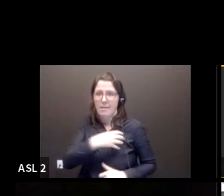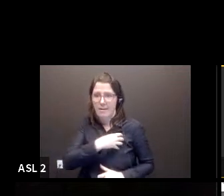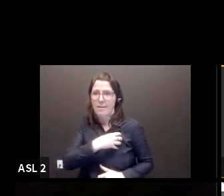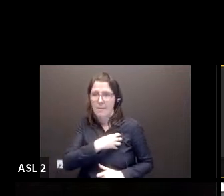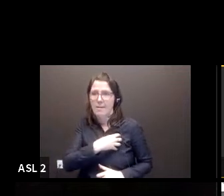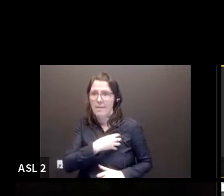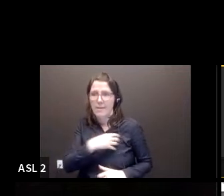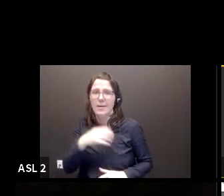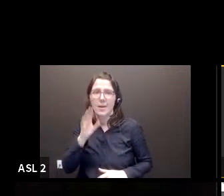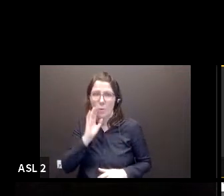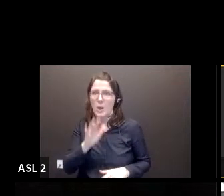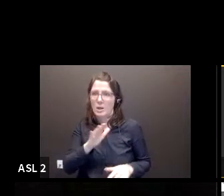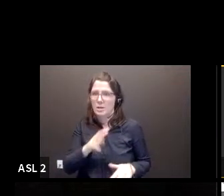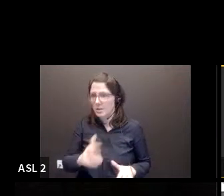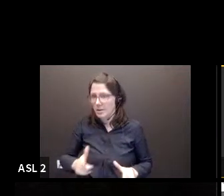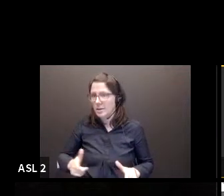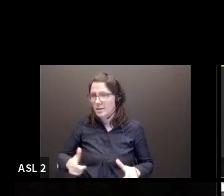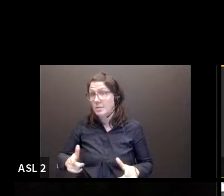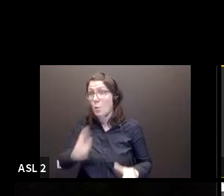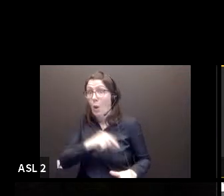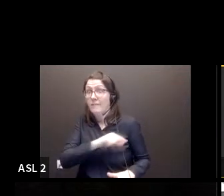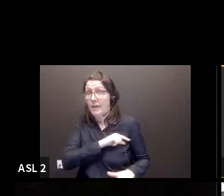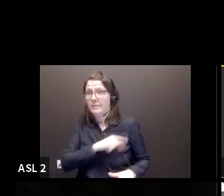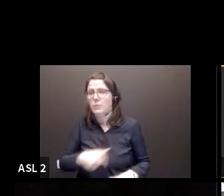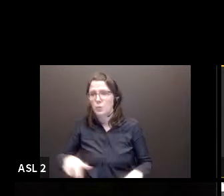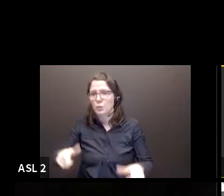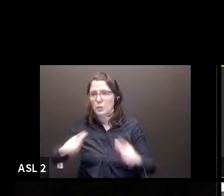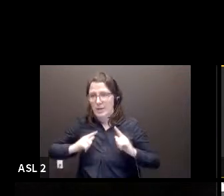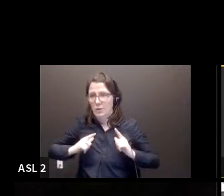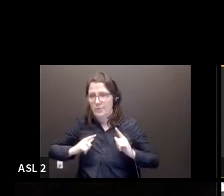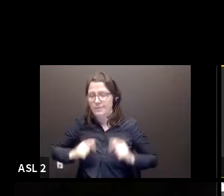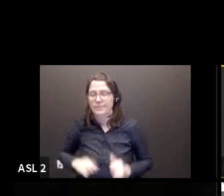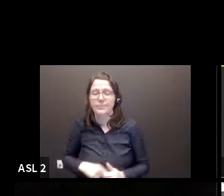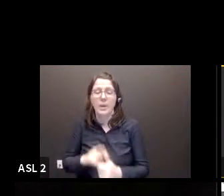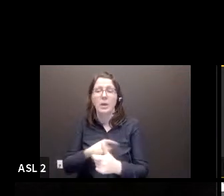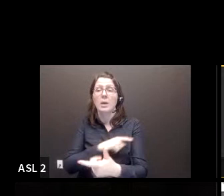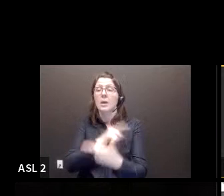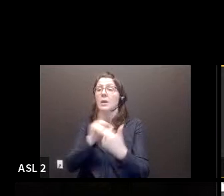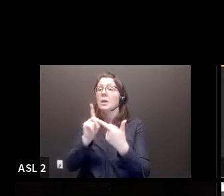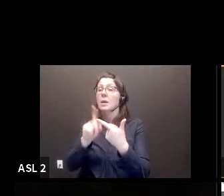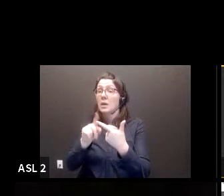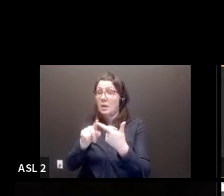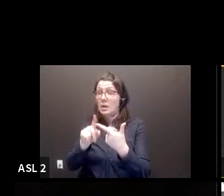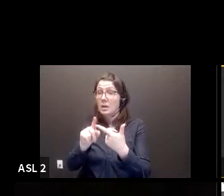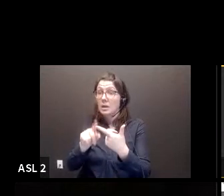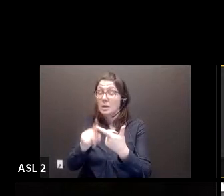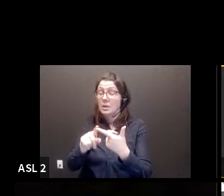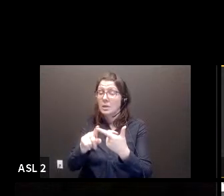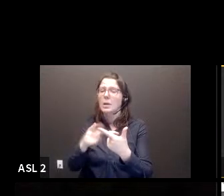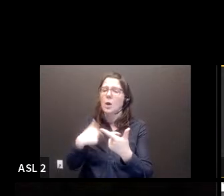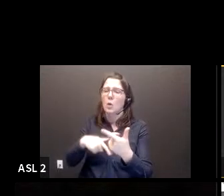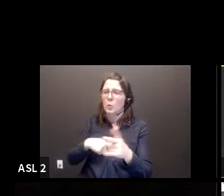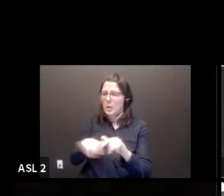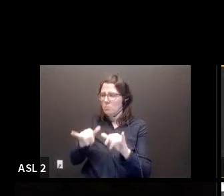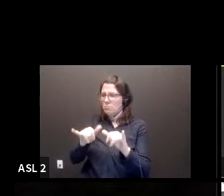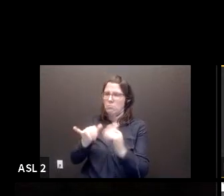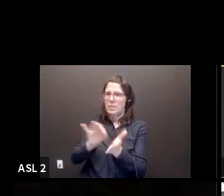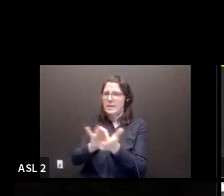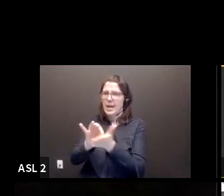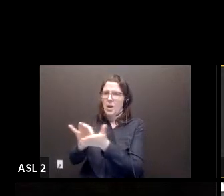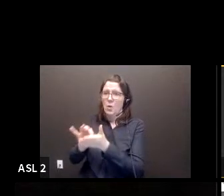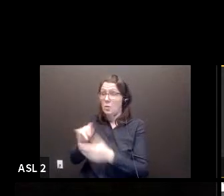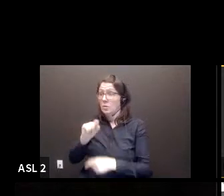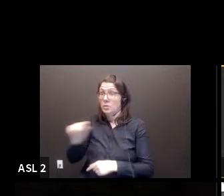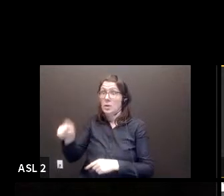retired we also know over um a number of years where we start to track them that not every member who is eligible